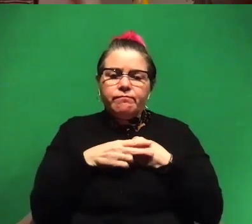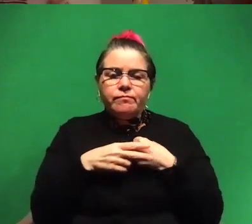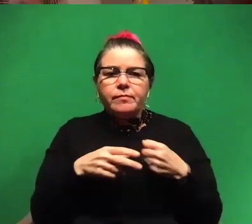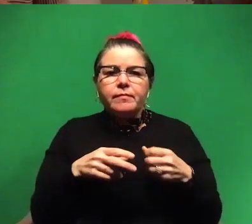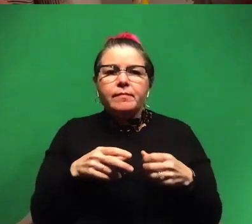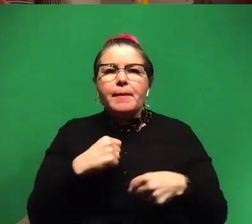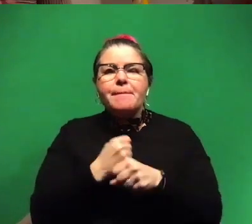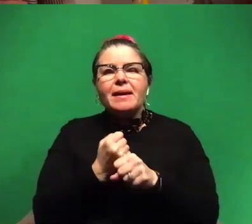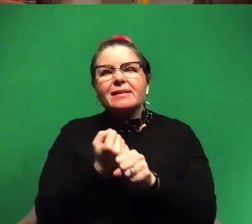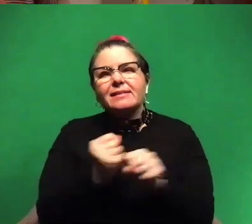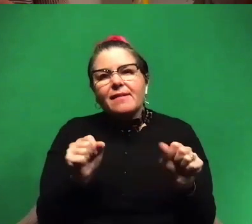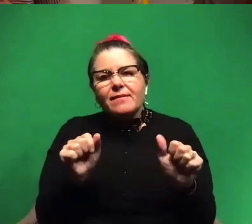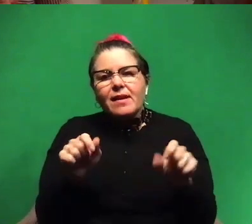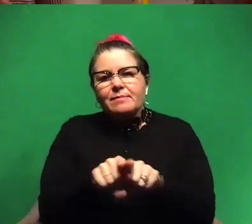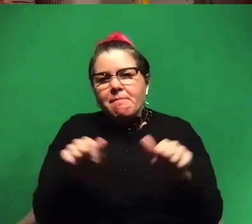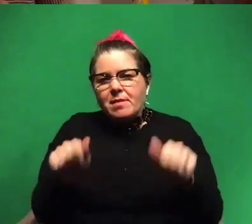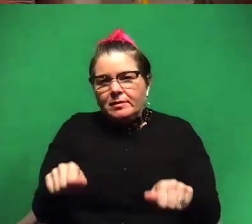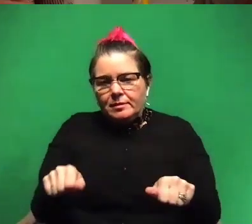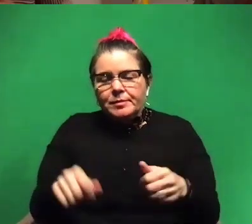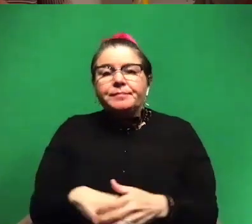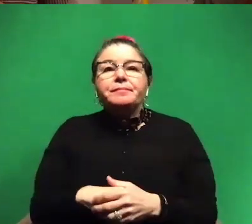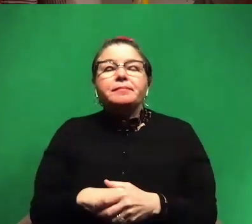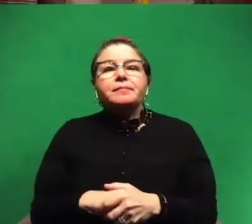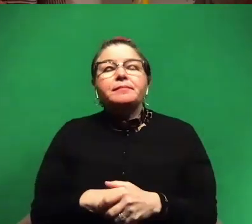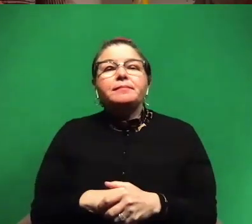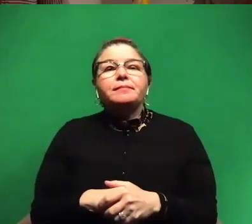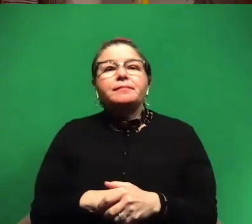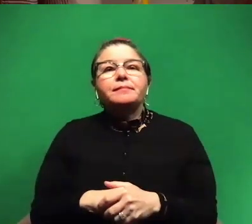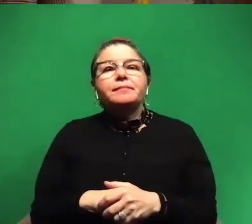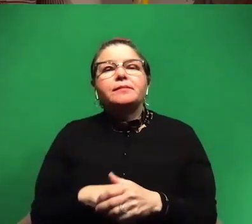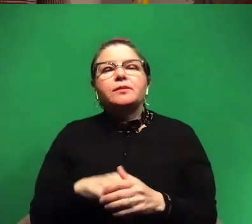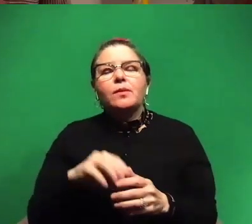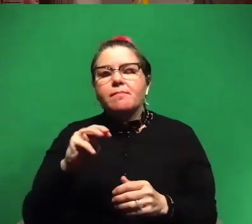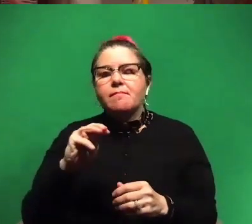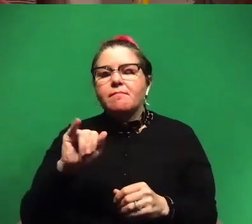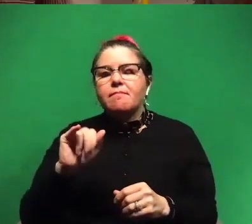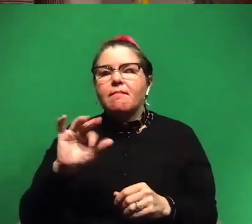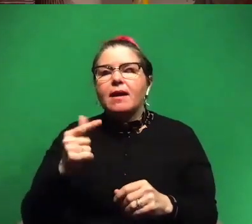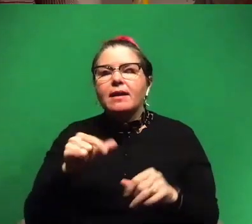make it as safe as possible. So what a lot of kind of mining engineers and